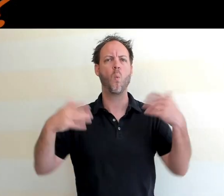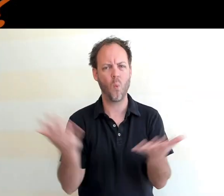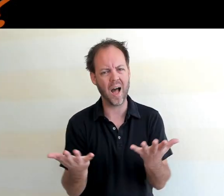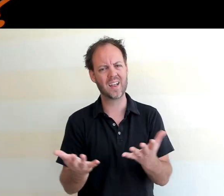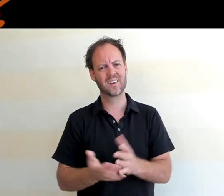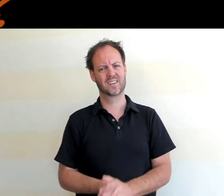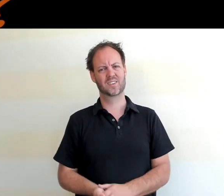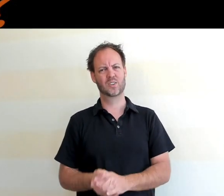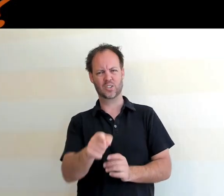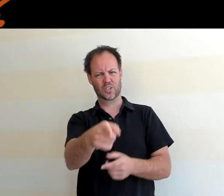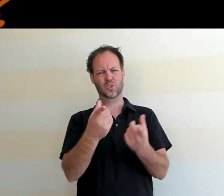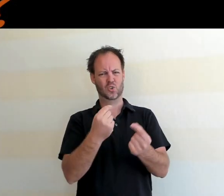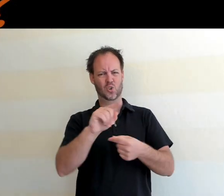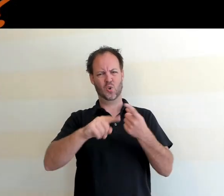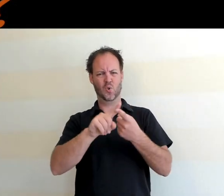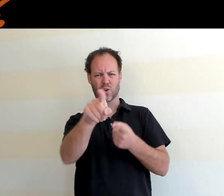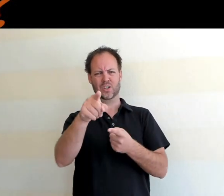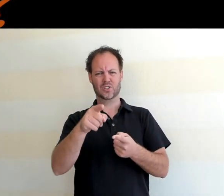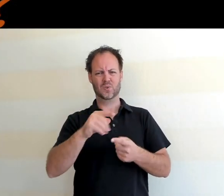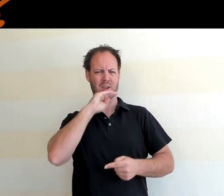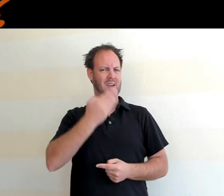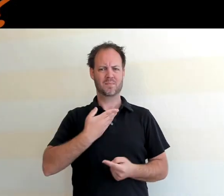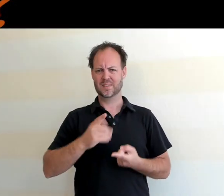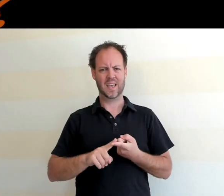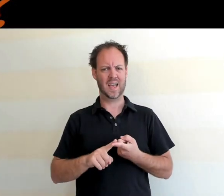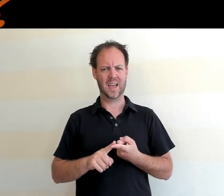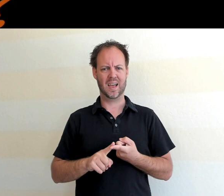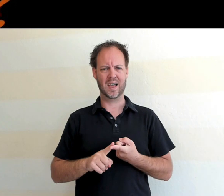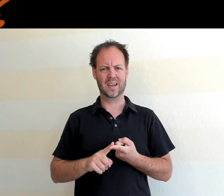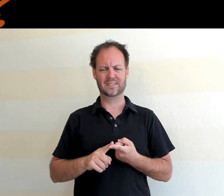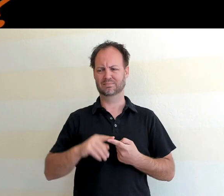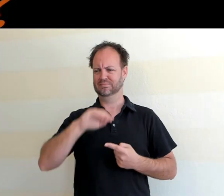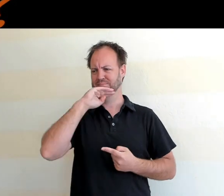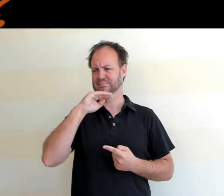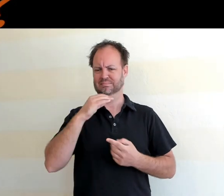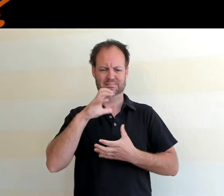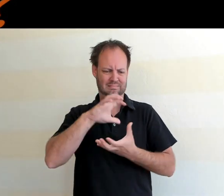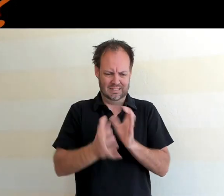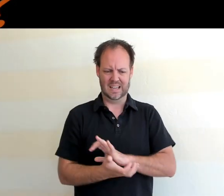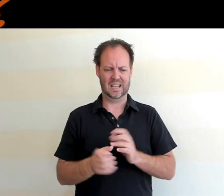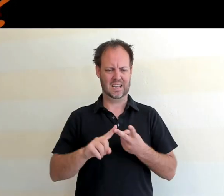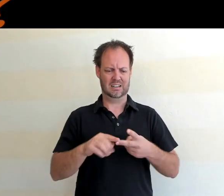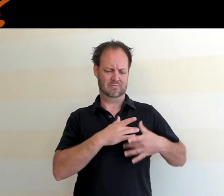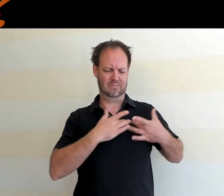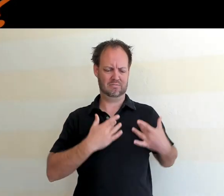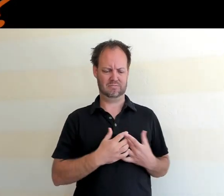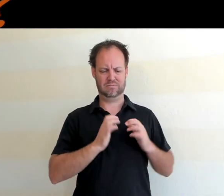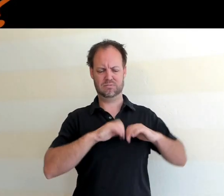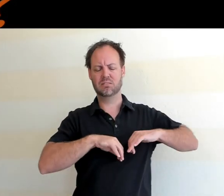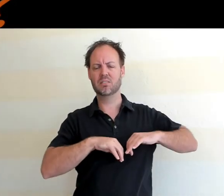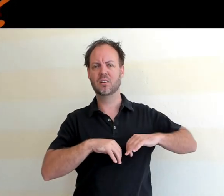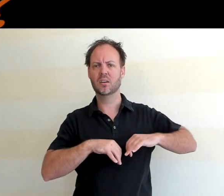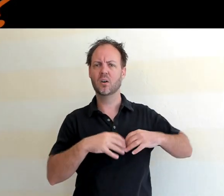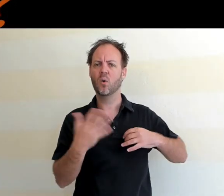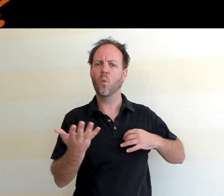What do you do when you are discouraged or depressed or brokenhearted?